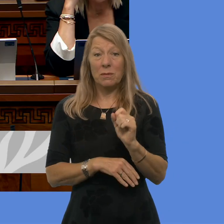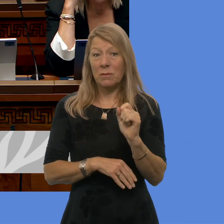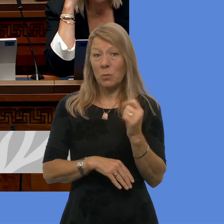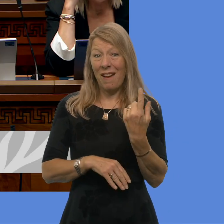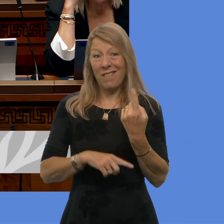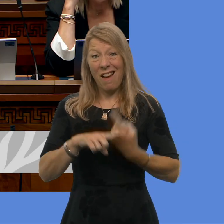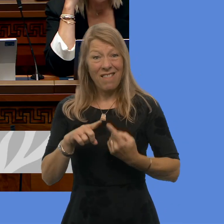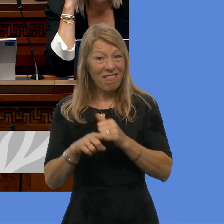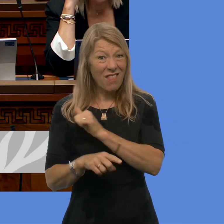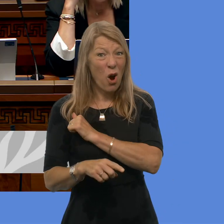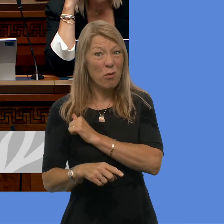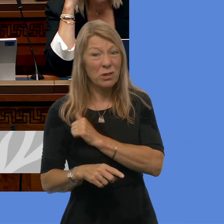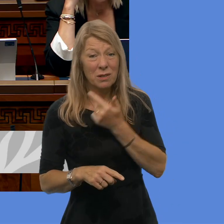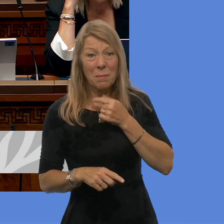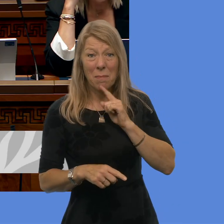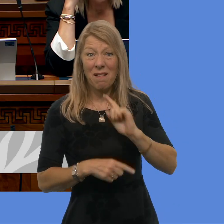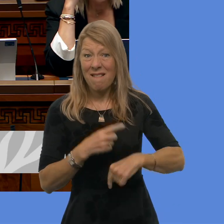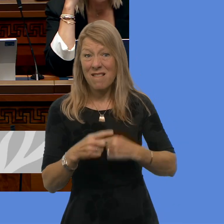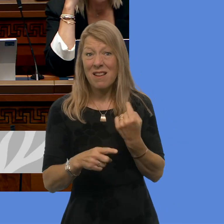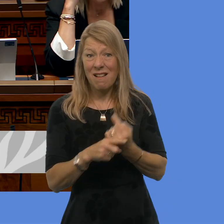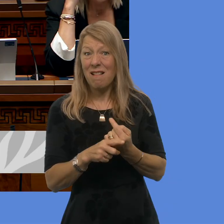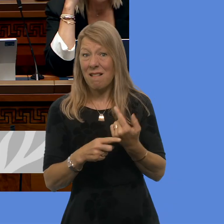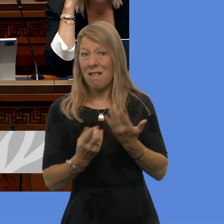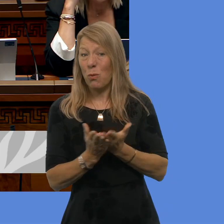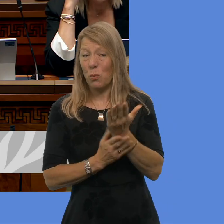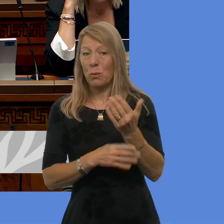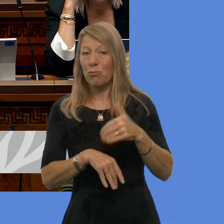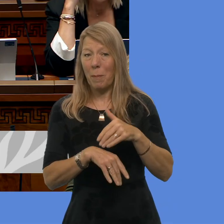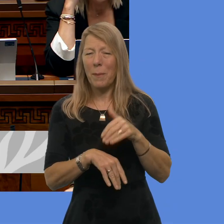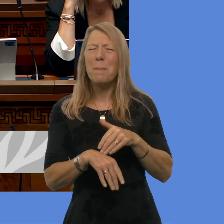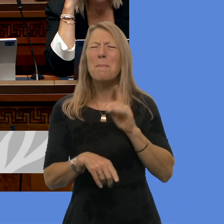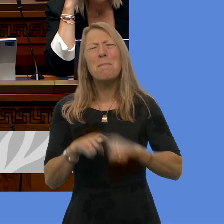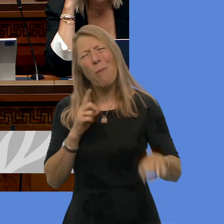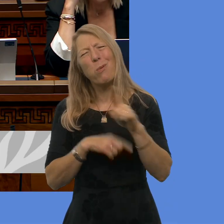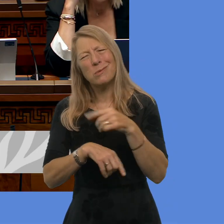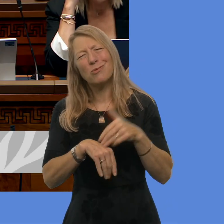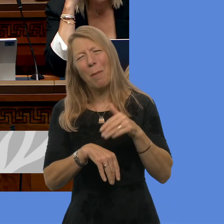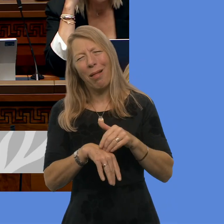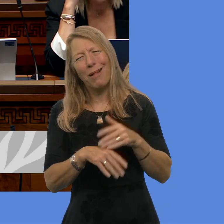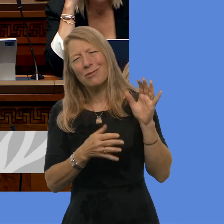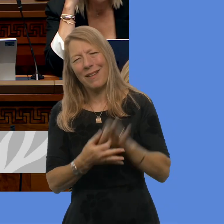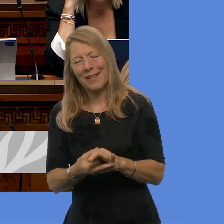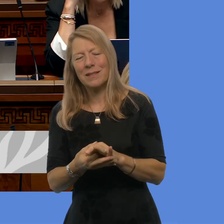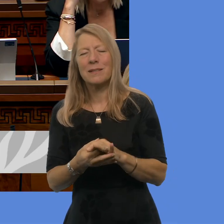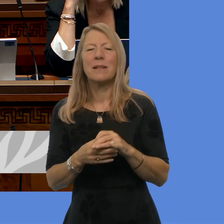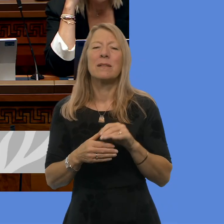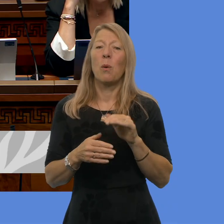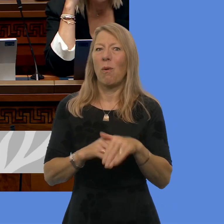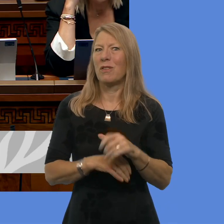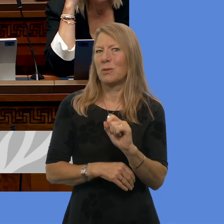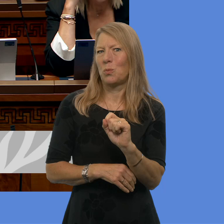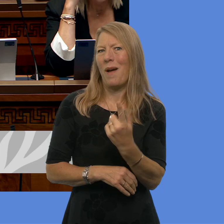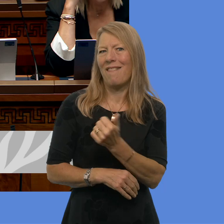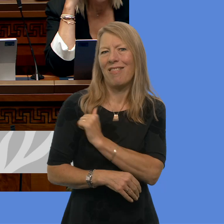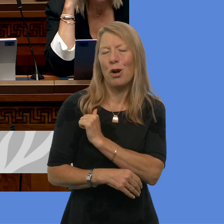local communities, with the vast majority of this support being provided to those that have been impacted by conflict here, more than 12,000